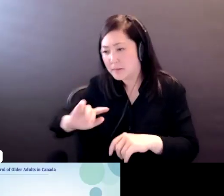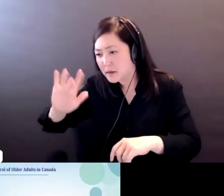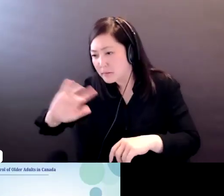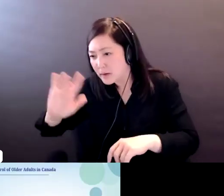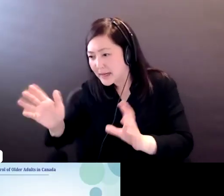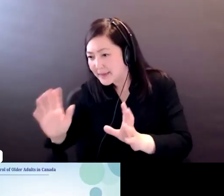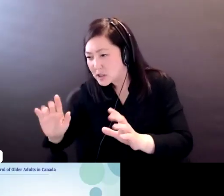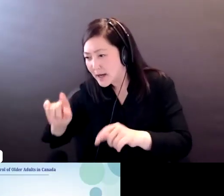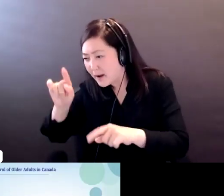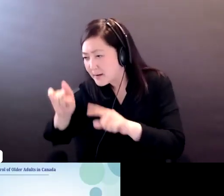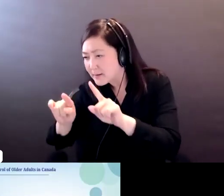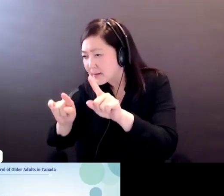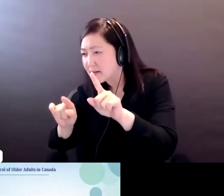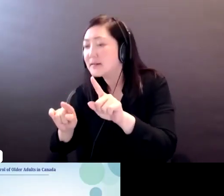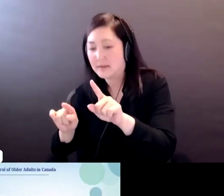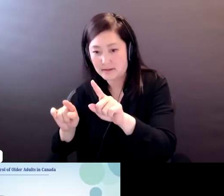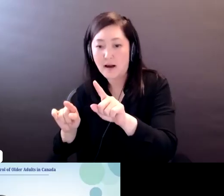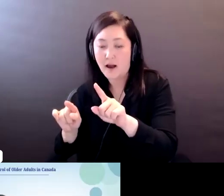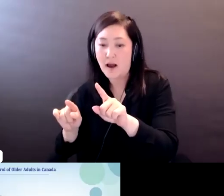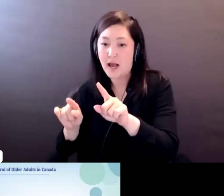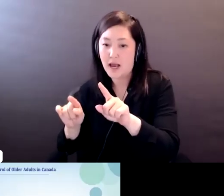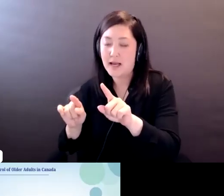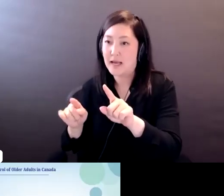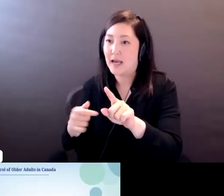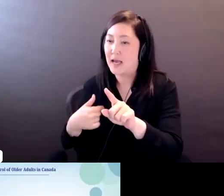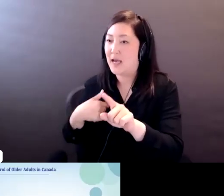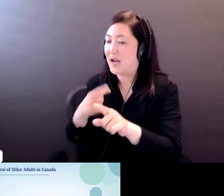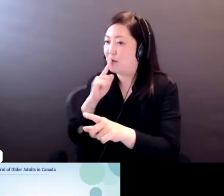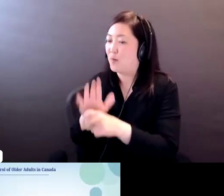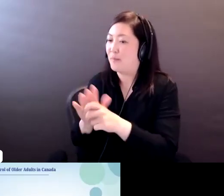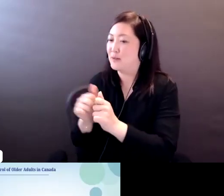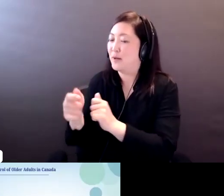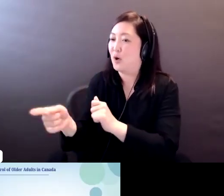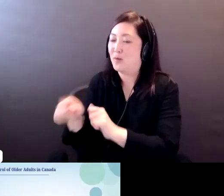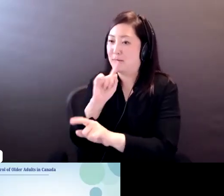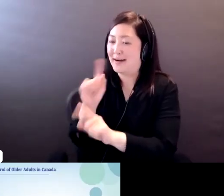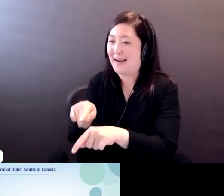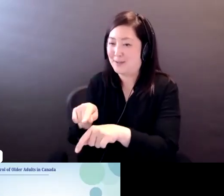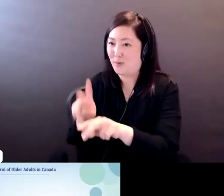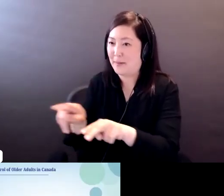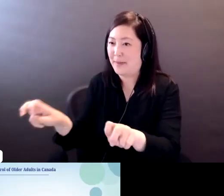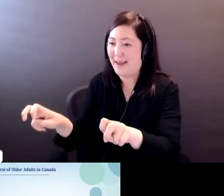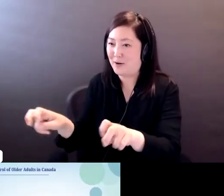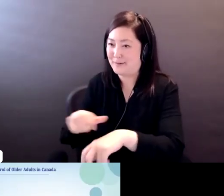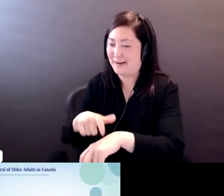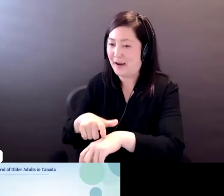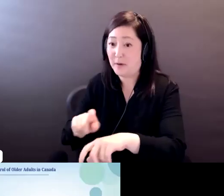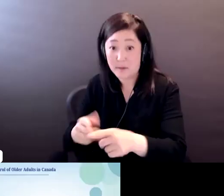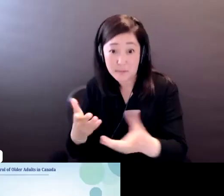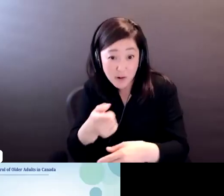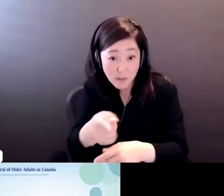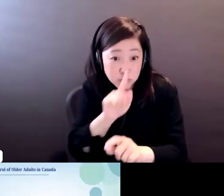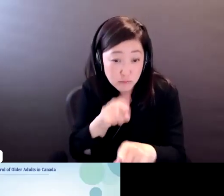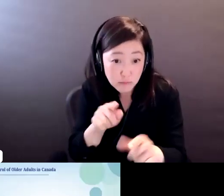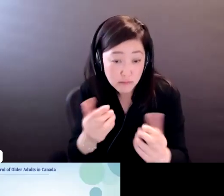box, and I assured her we're going to deal with this question in the panel, but maybe you have an answer. Um, she